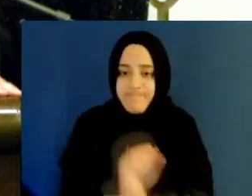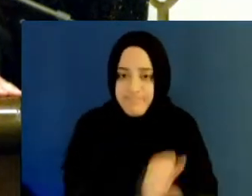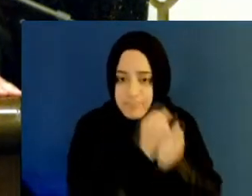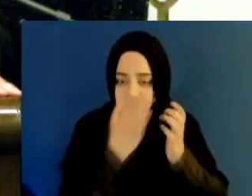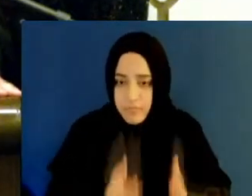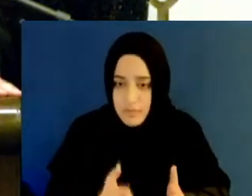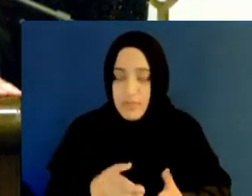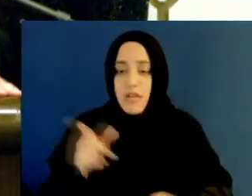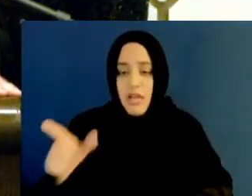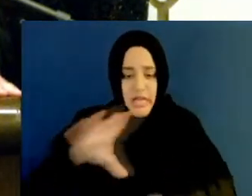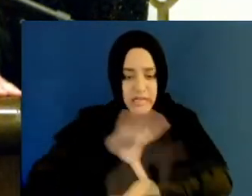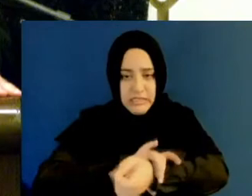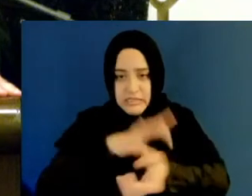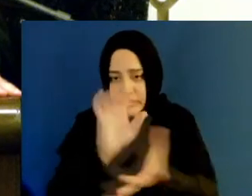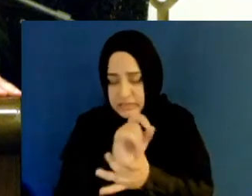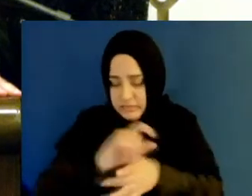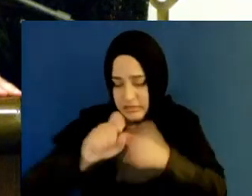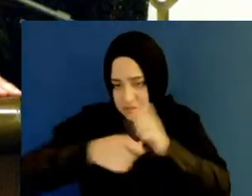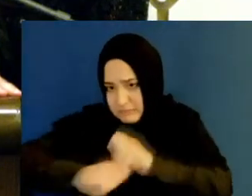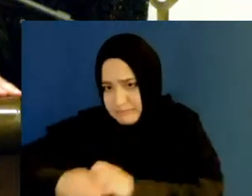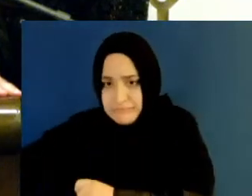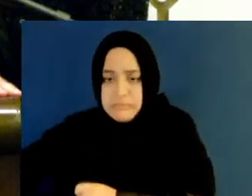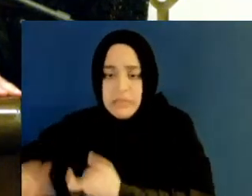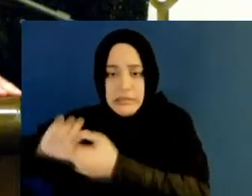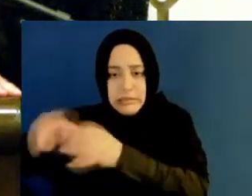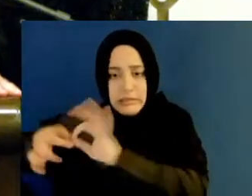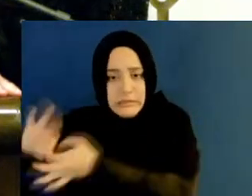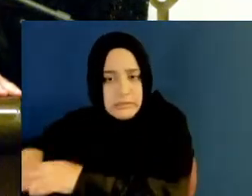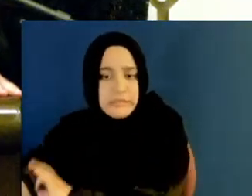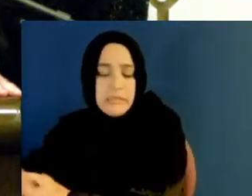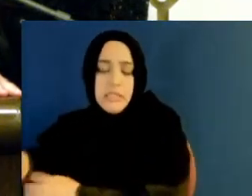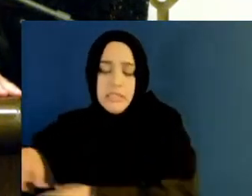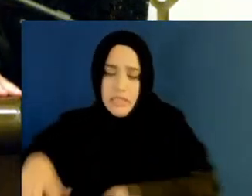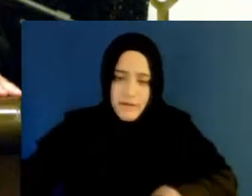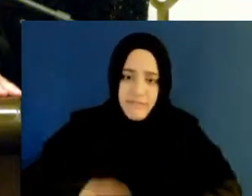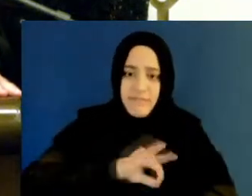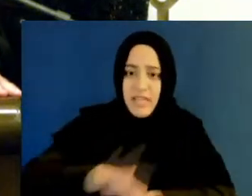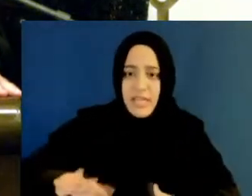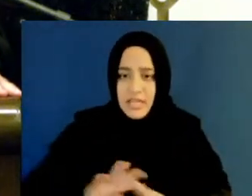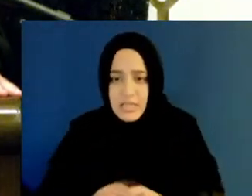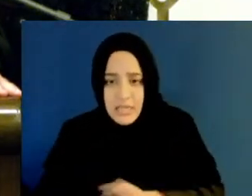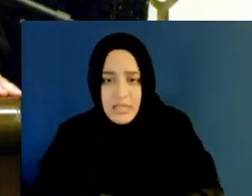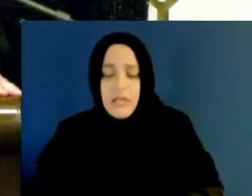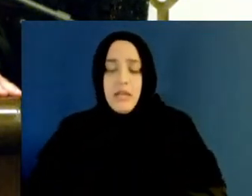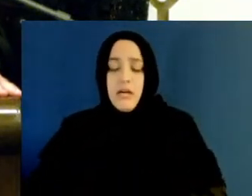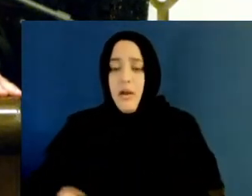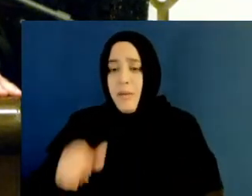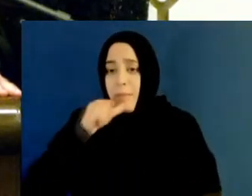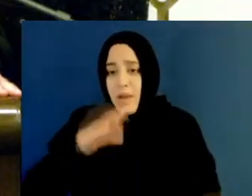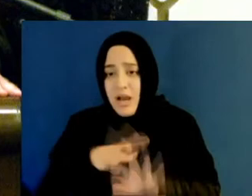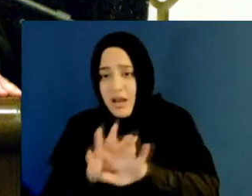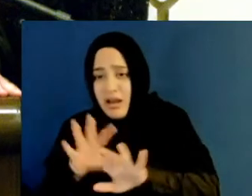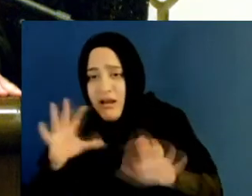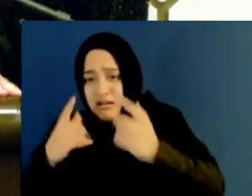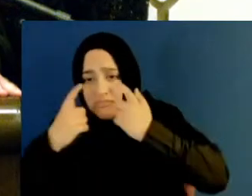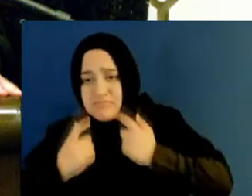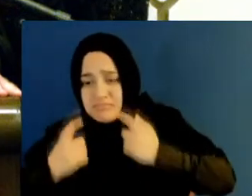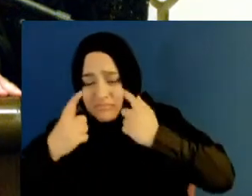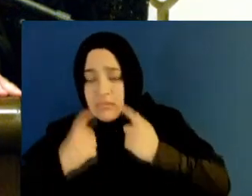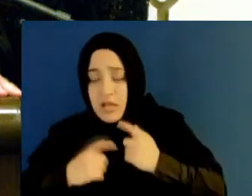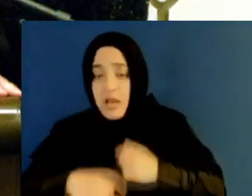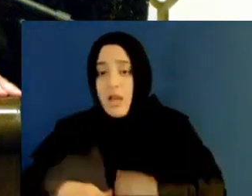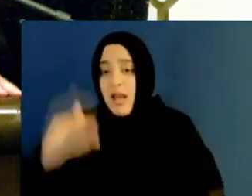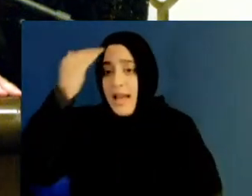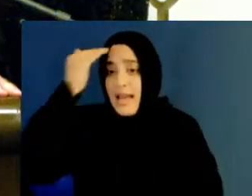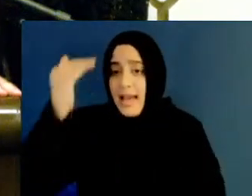women are behind him. His children are crying. The head of his father and the companions of his father are